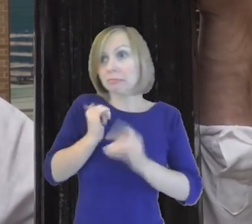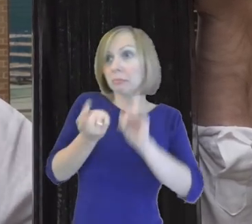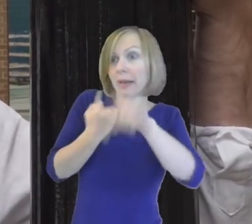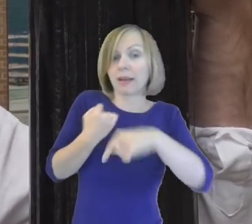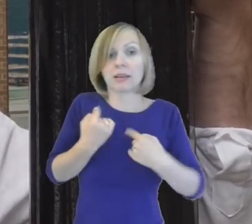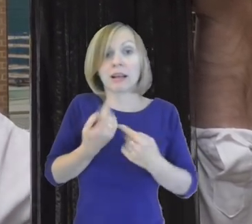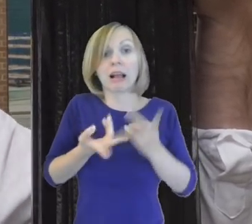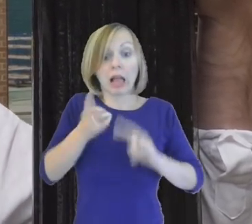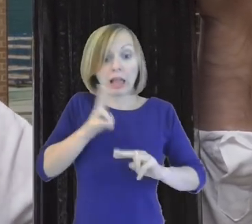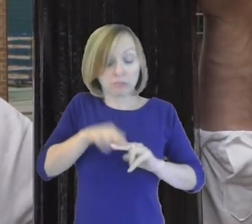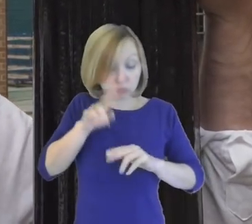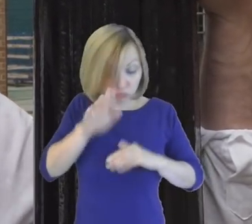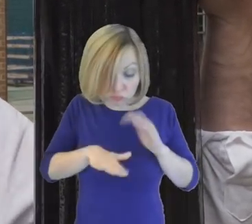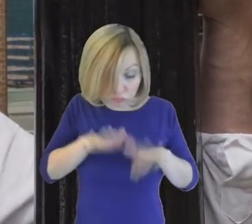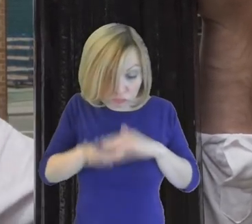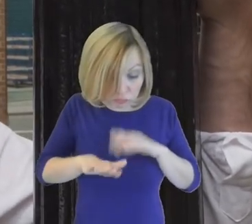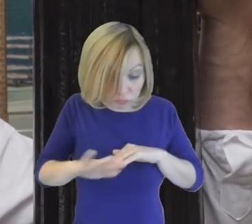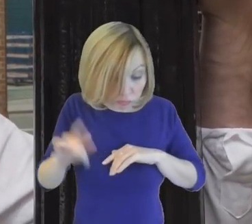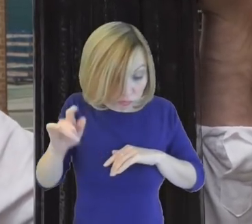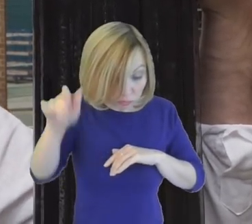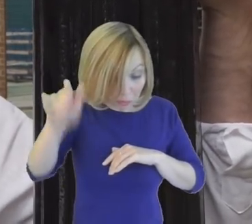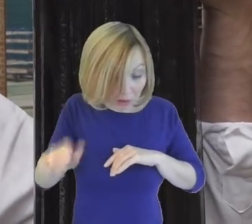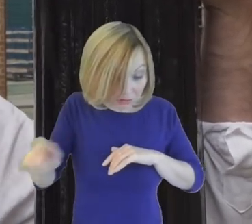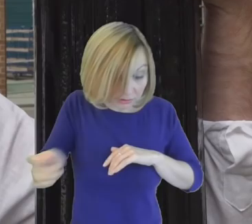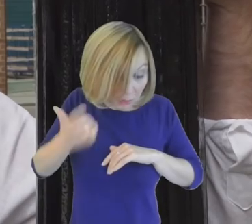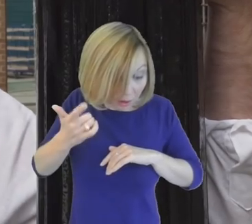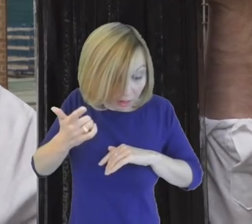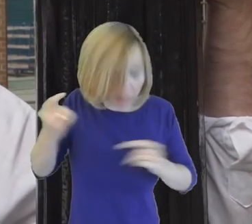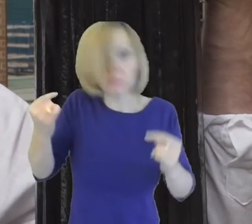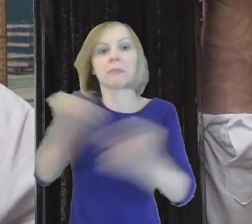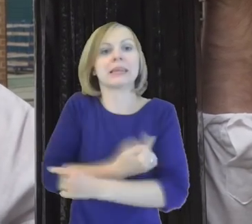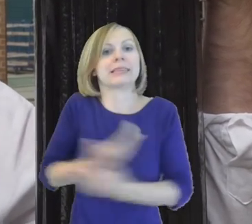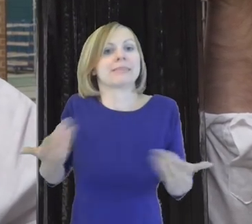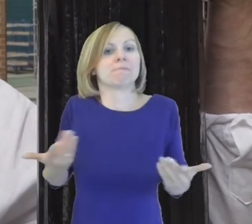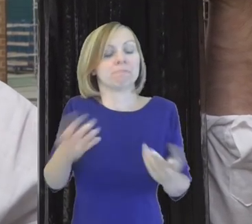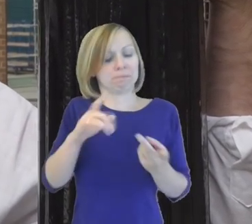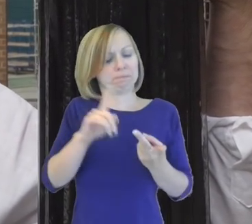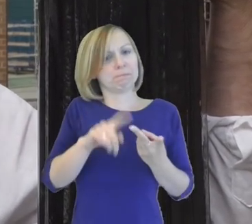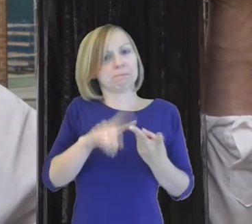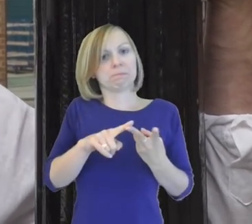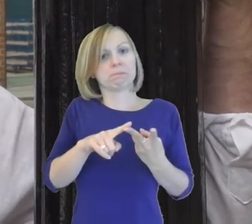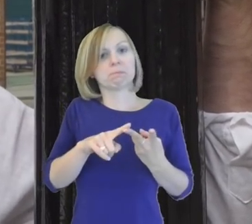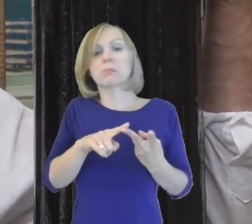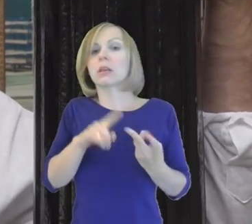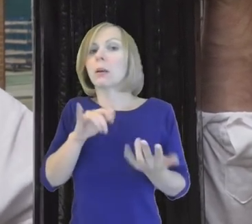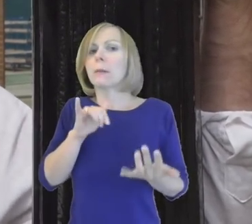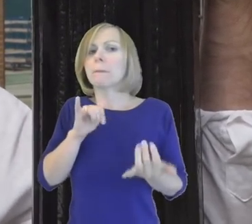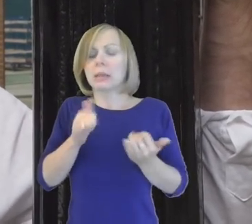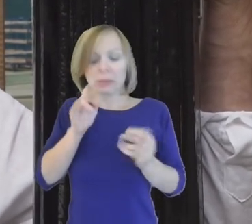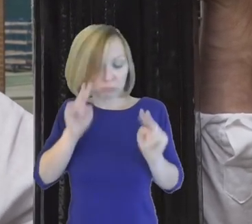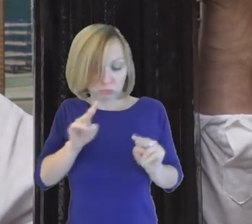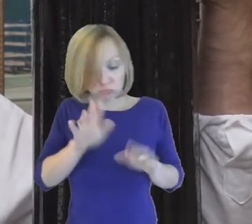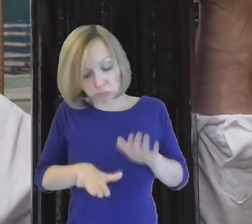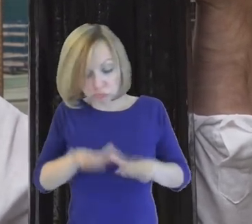you can't return that smile, that moment of interaction. Secondly, if you're looking down at your shoes, you might think you know where you're